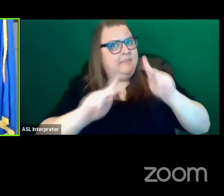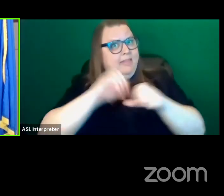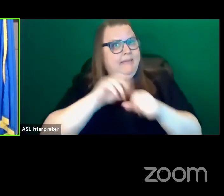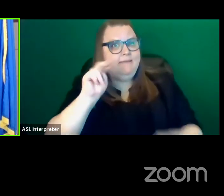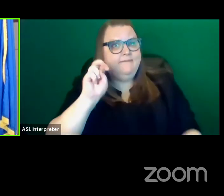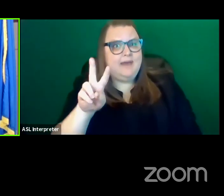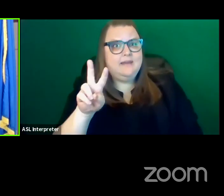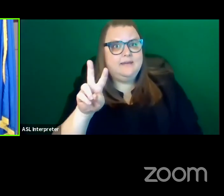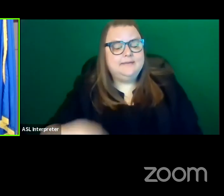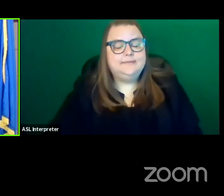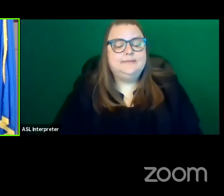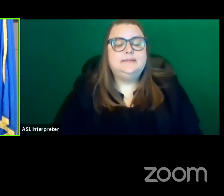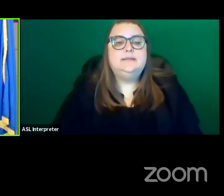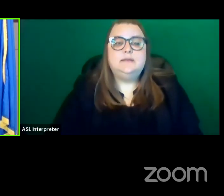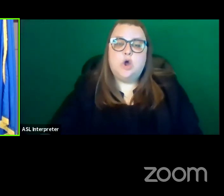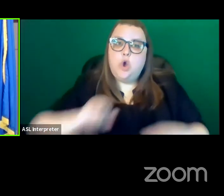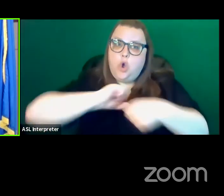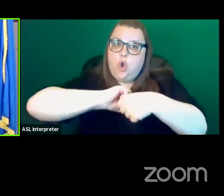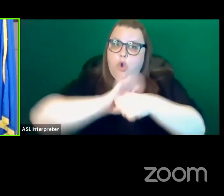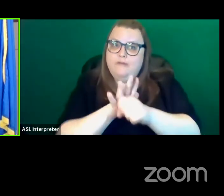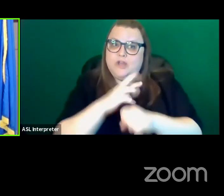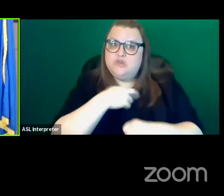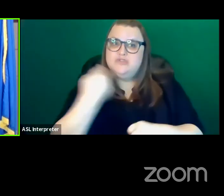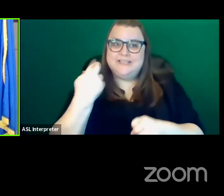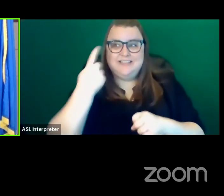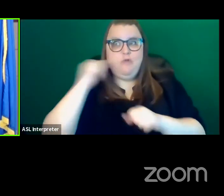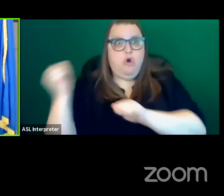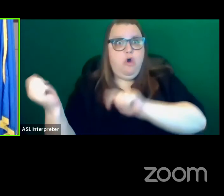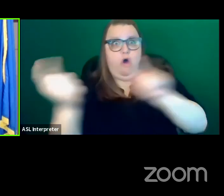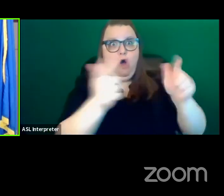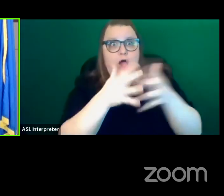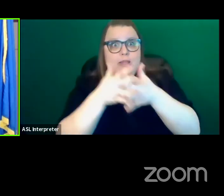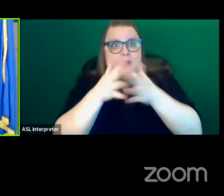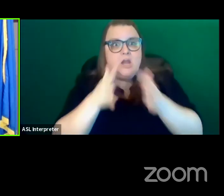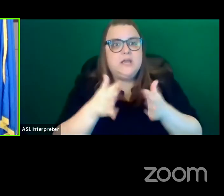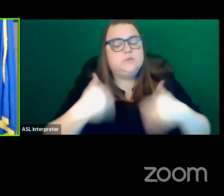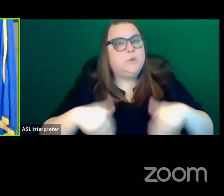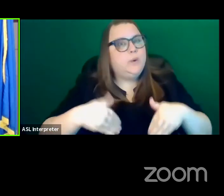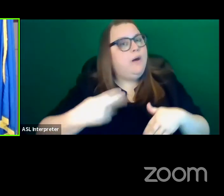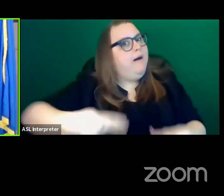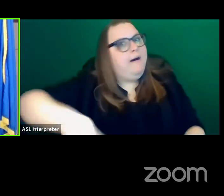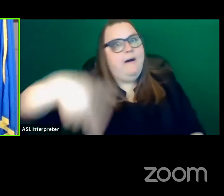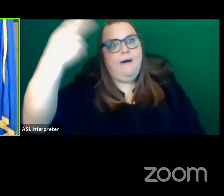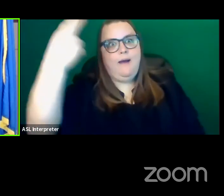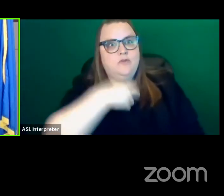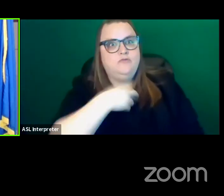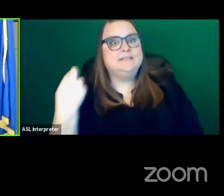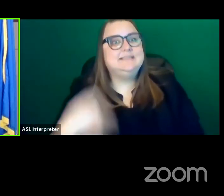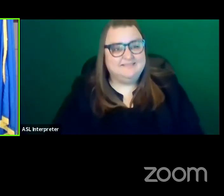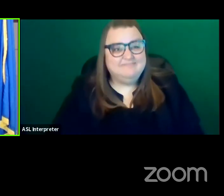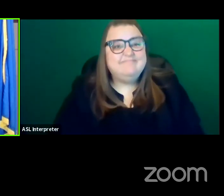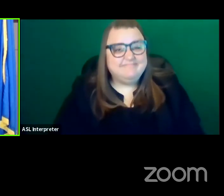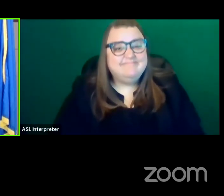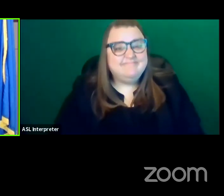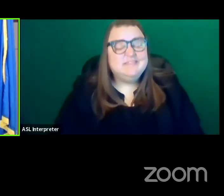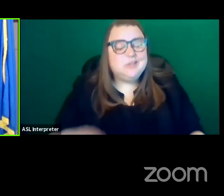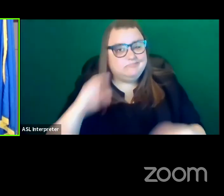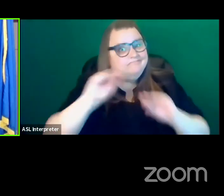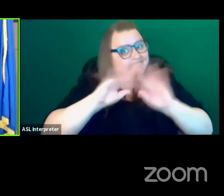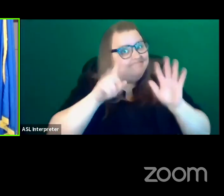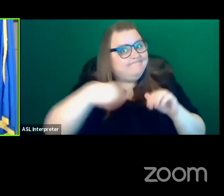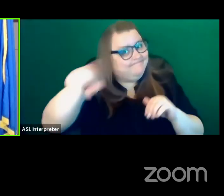The COVID risk to all Americans is at a historic high. It must be made clear that if you are over